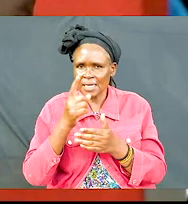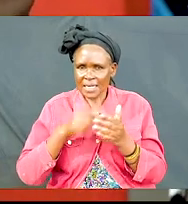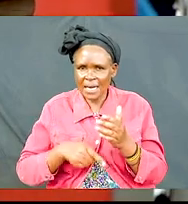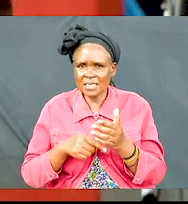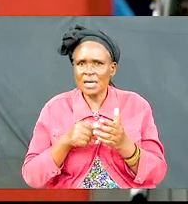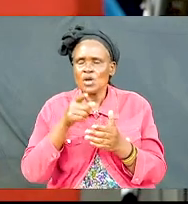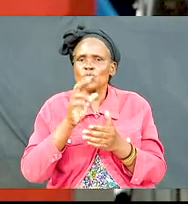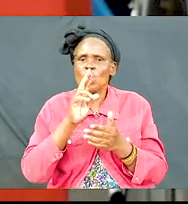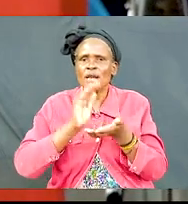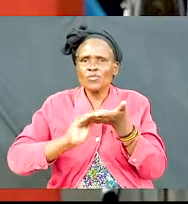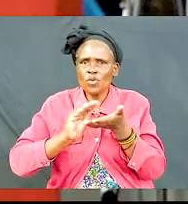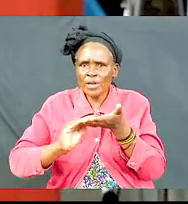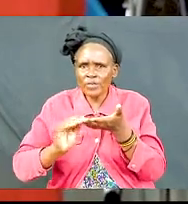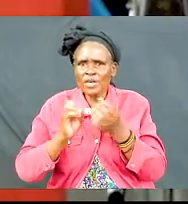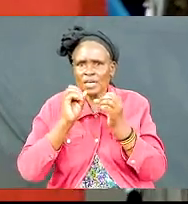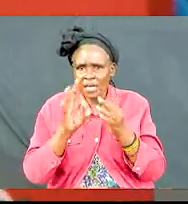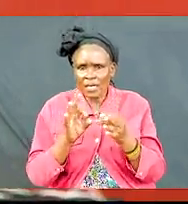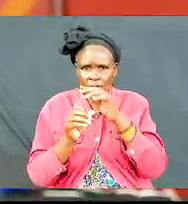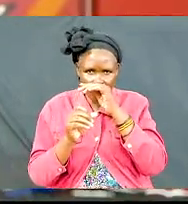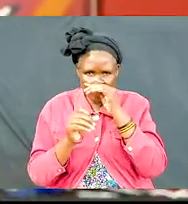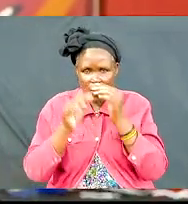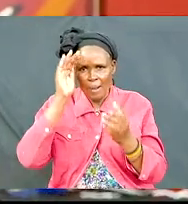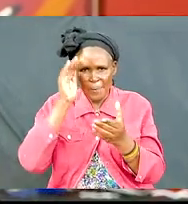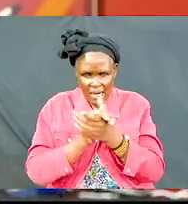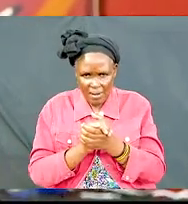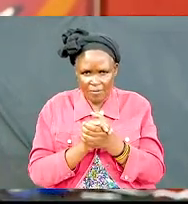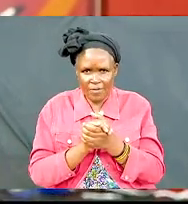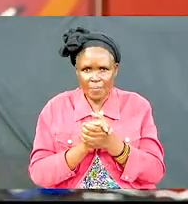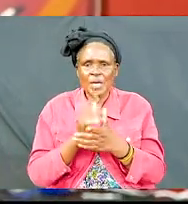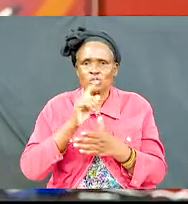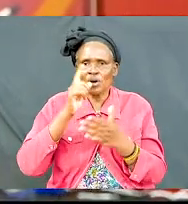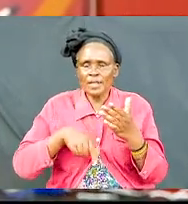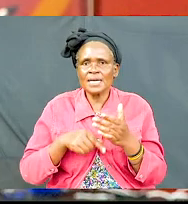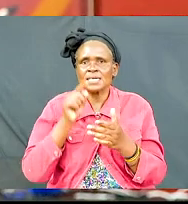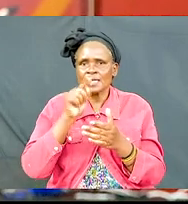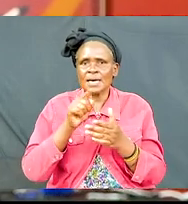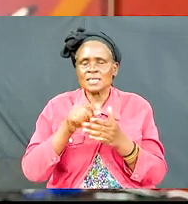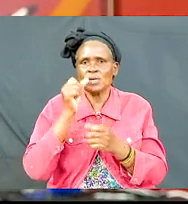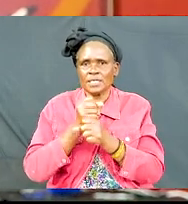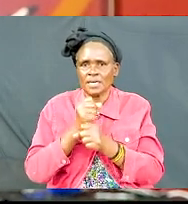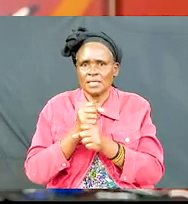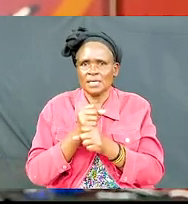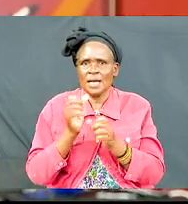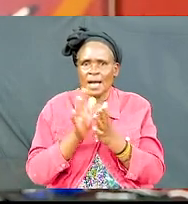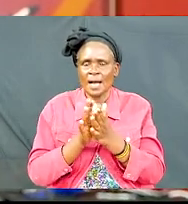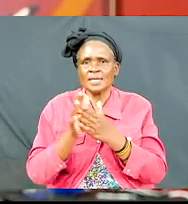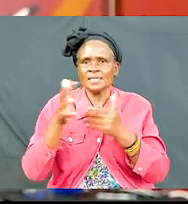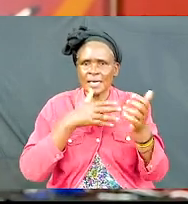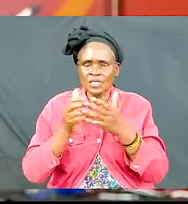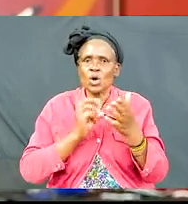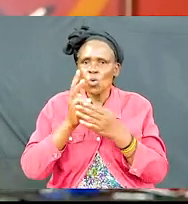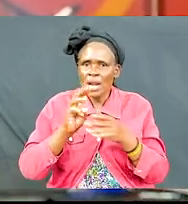are forgiven is because those people have believed first. So they're just emphasizing that which has